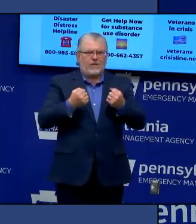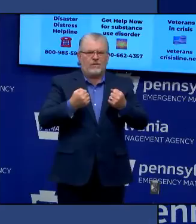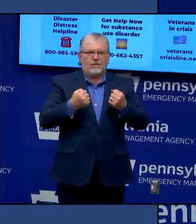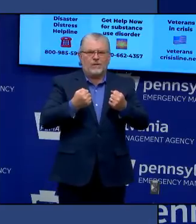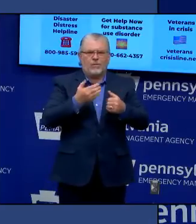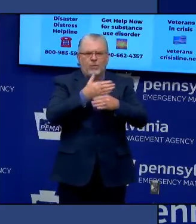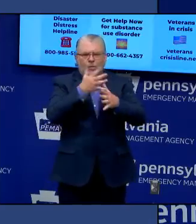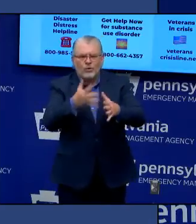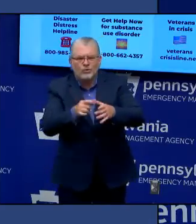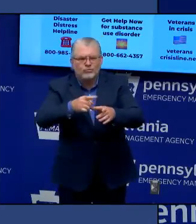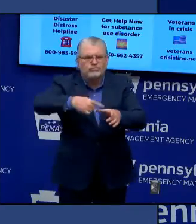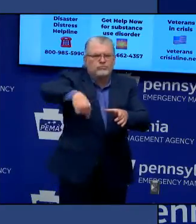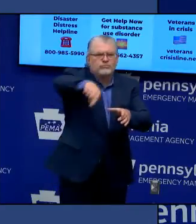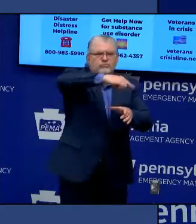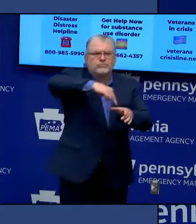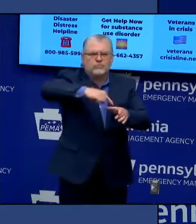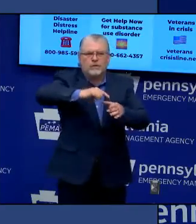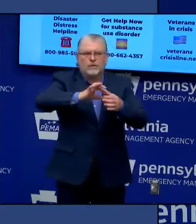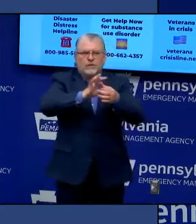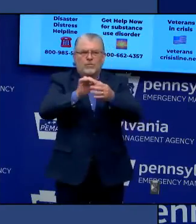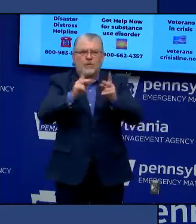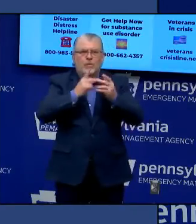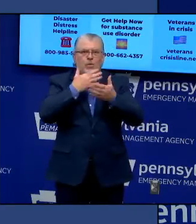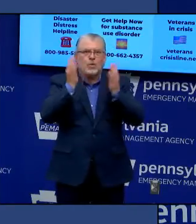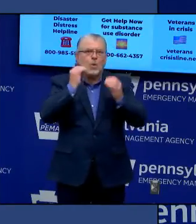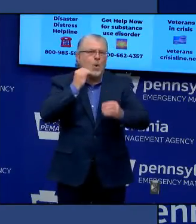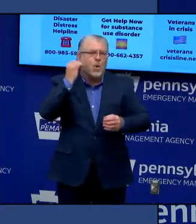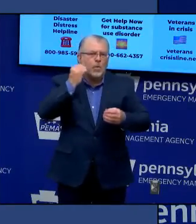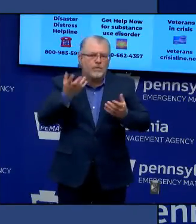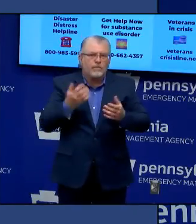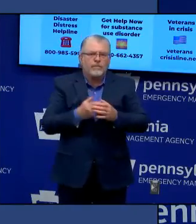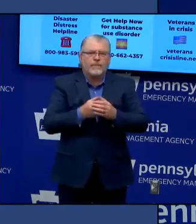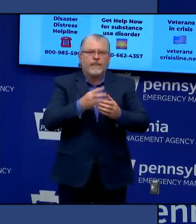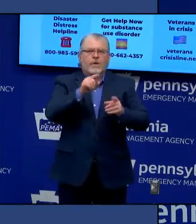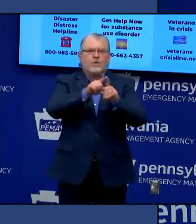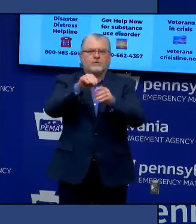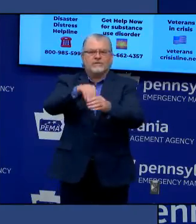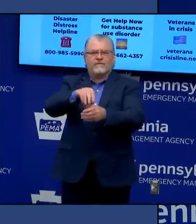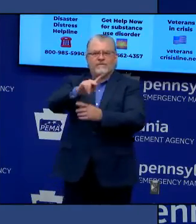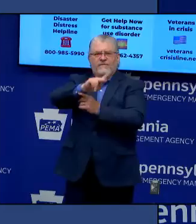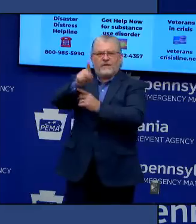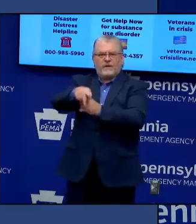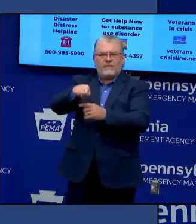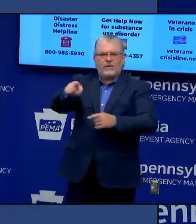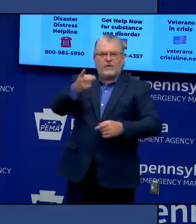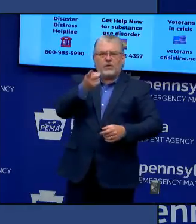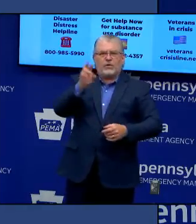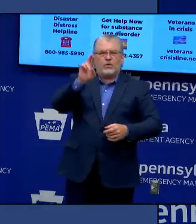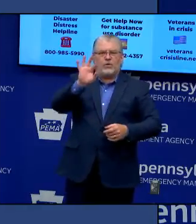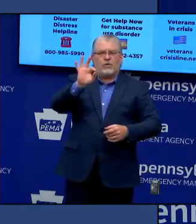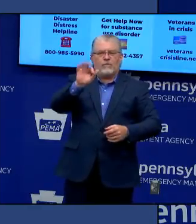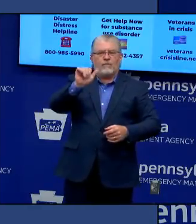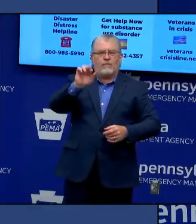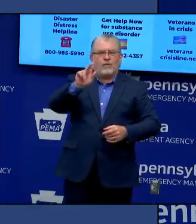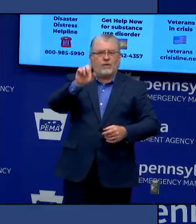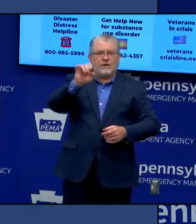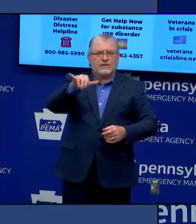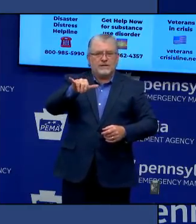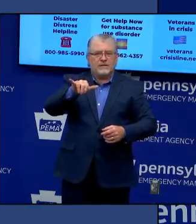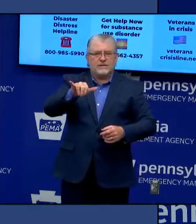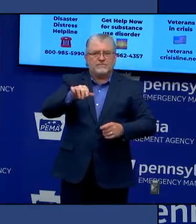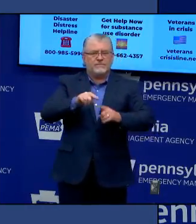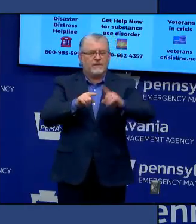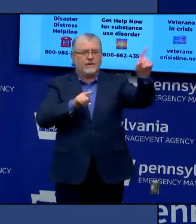homeless population in Philadelphia with Dr. Farley and in Pittsburgh with Dr. Bogan of